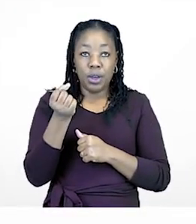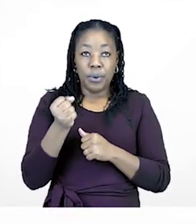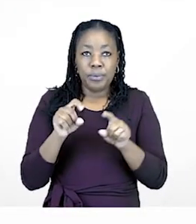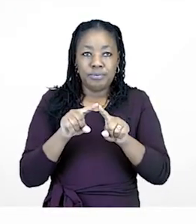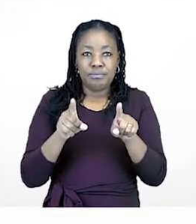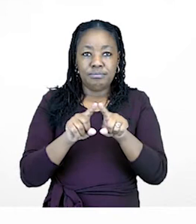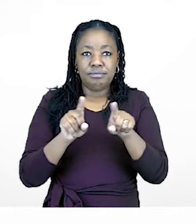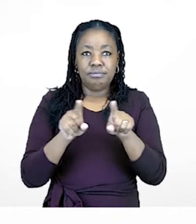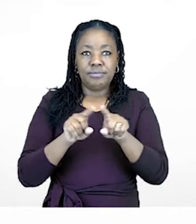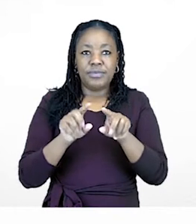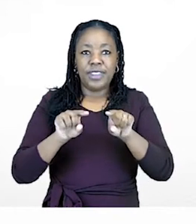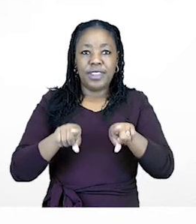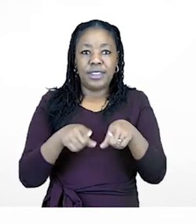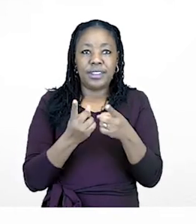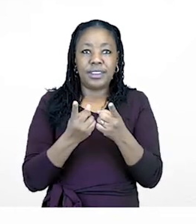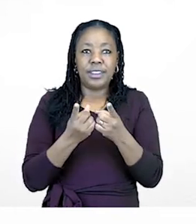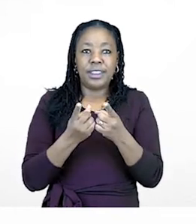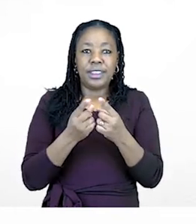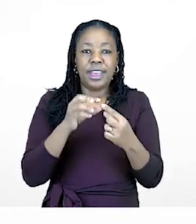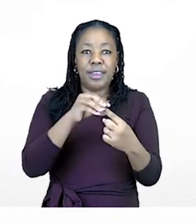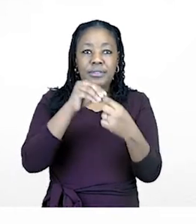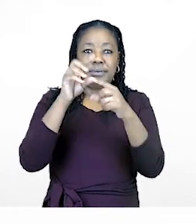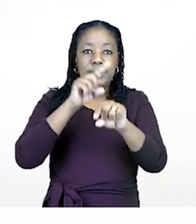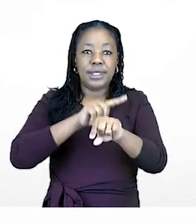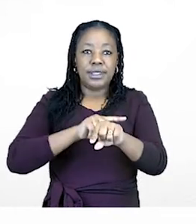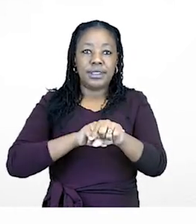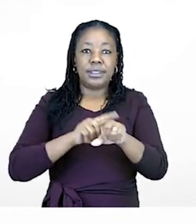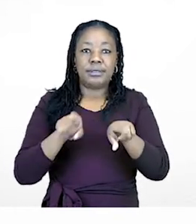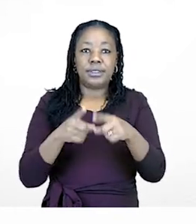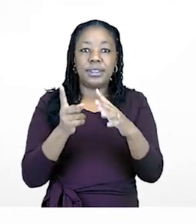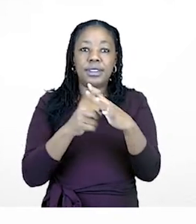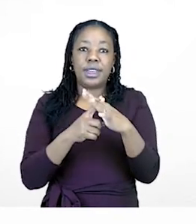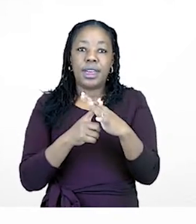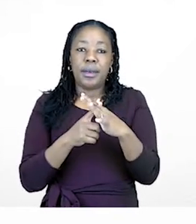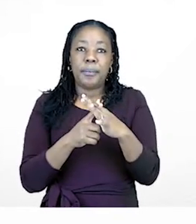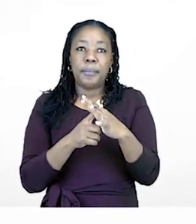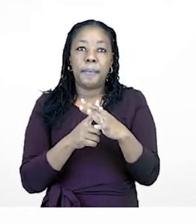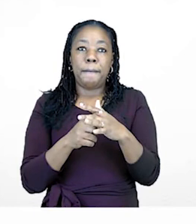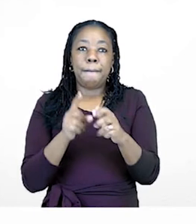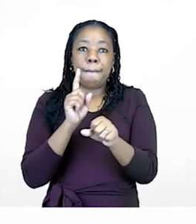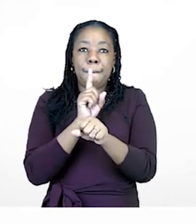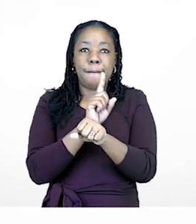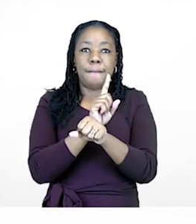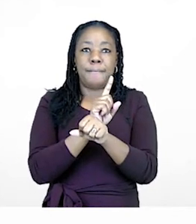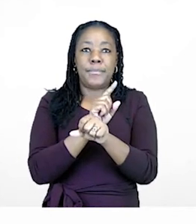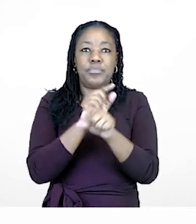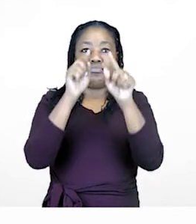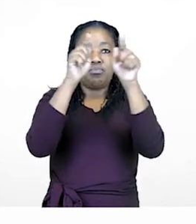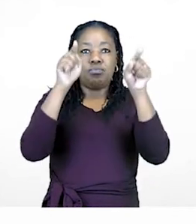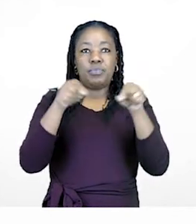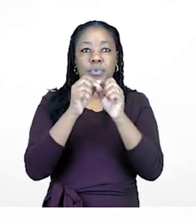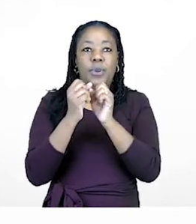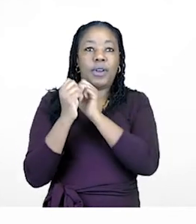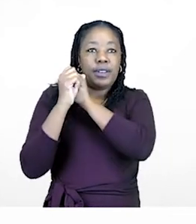things that have special occasions connected to them. The first box has Christmas